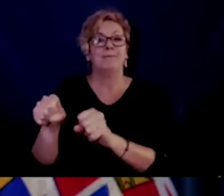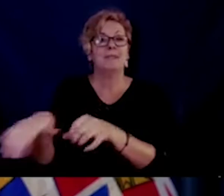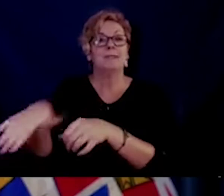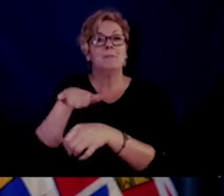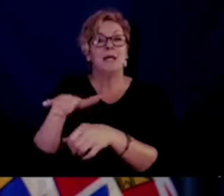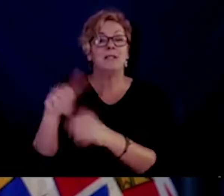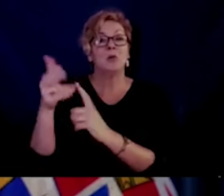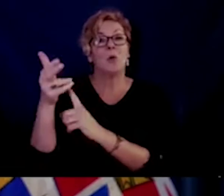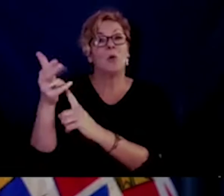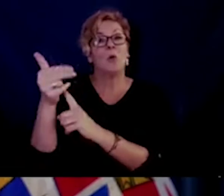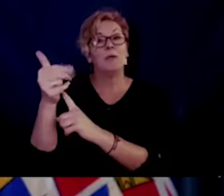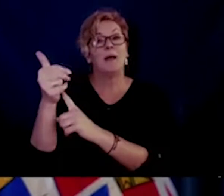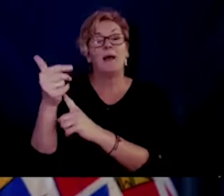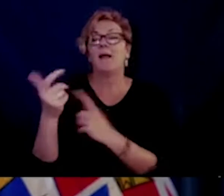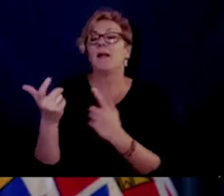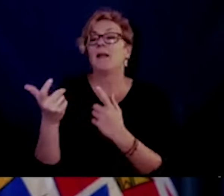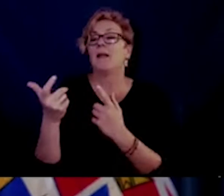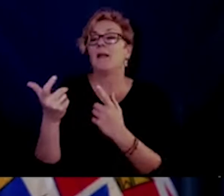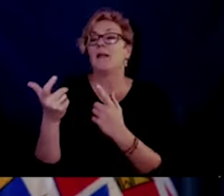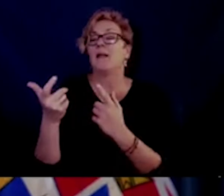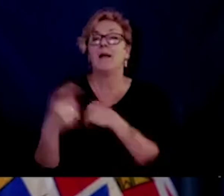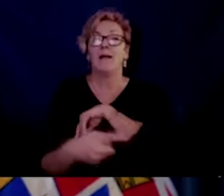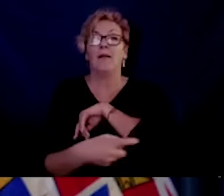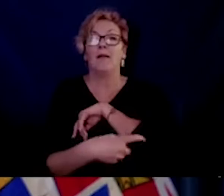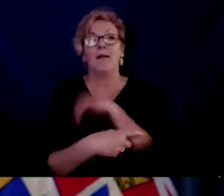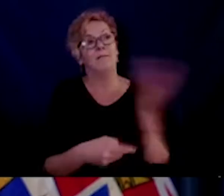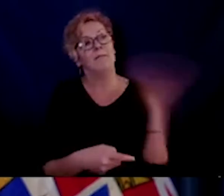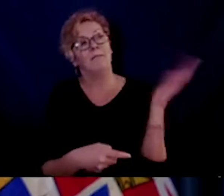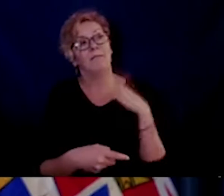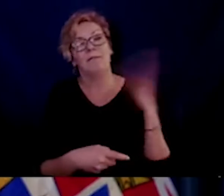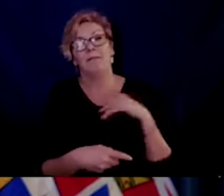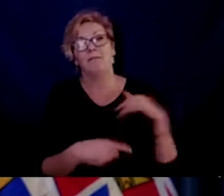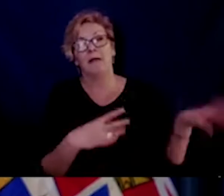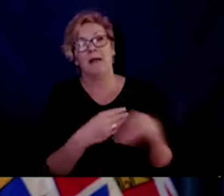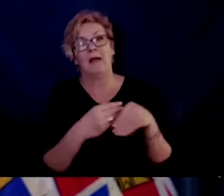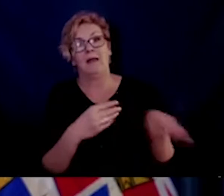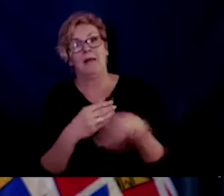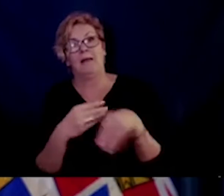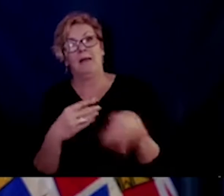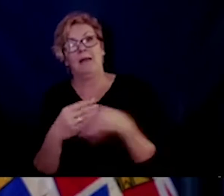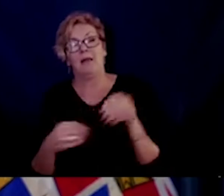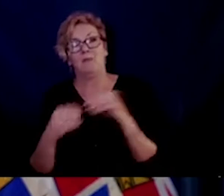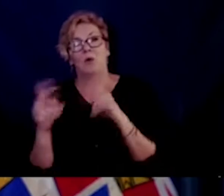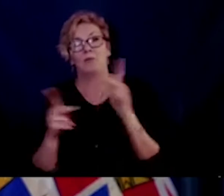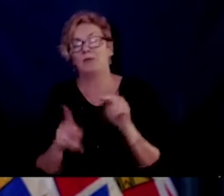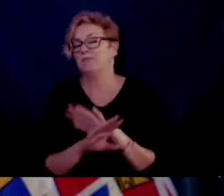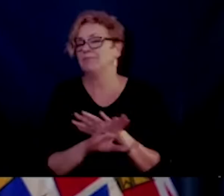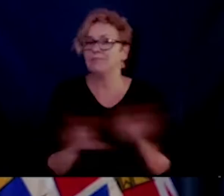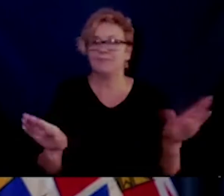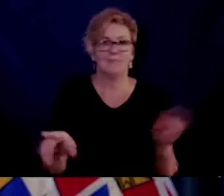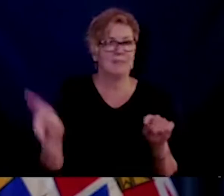for people to be able to bring others with them. Right now we can't do that because we see it transmitted and